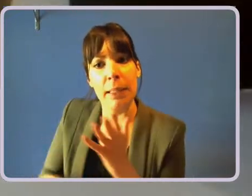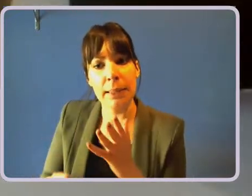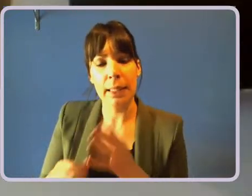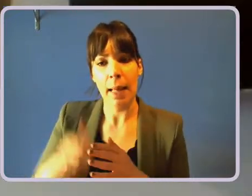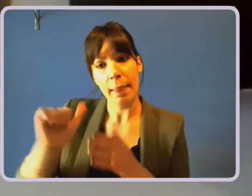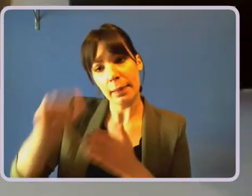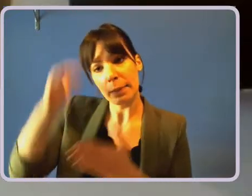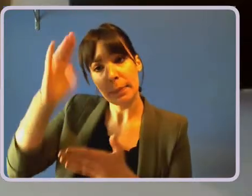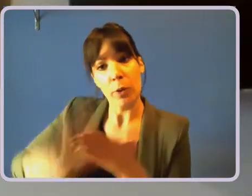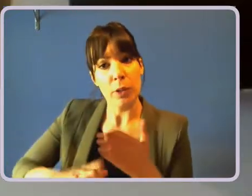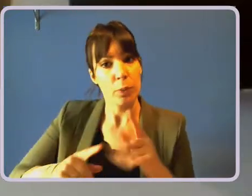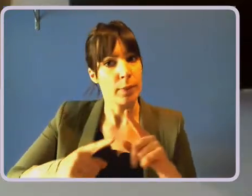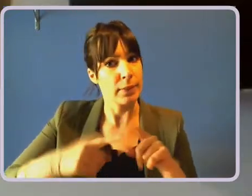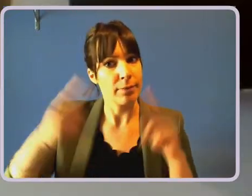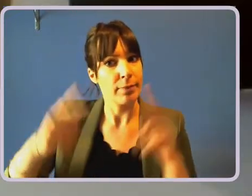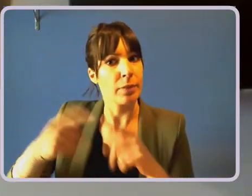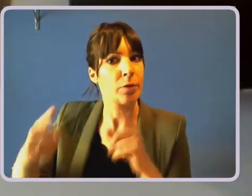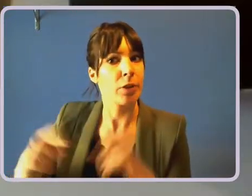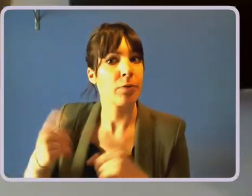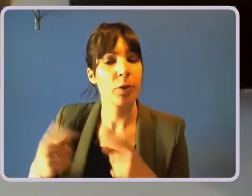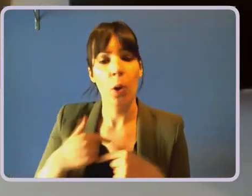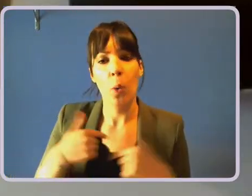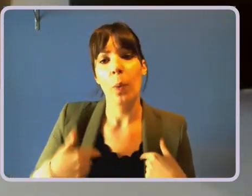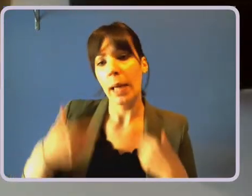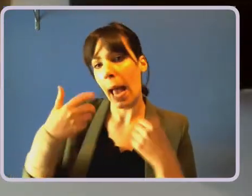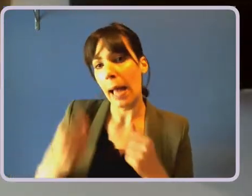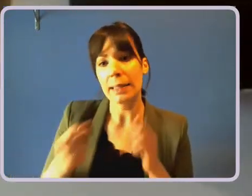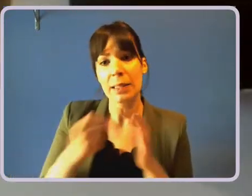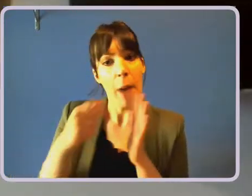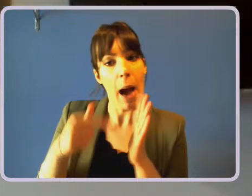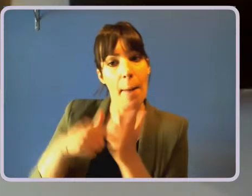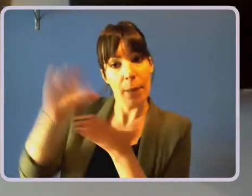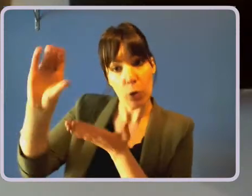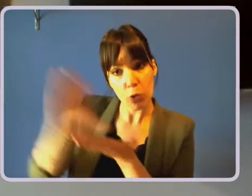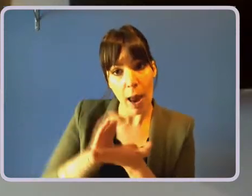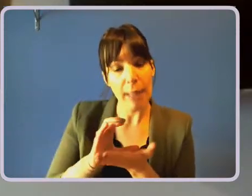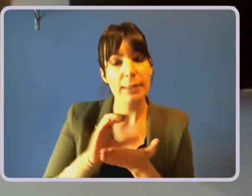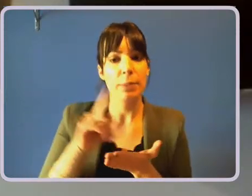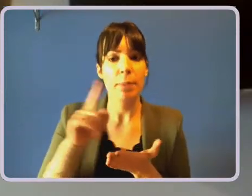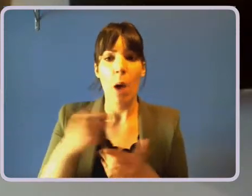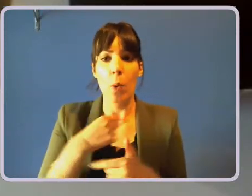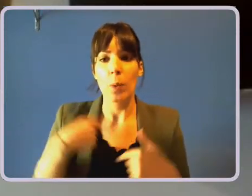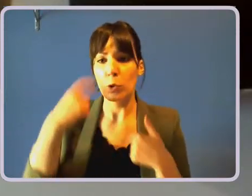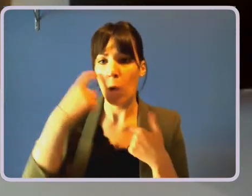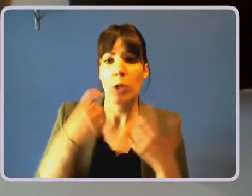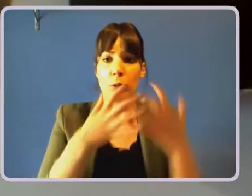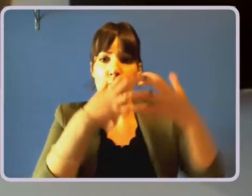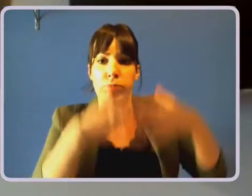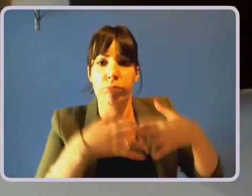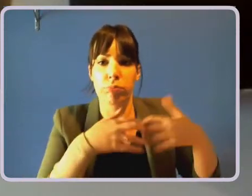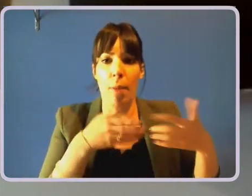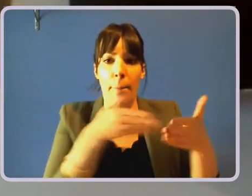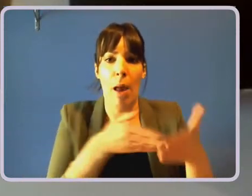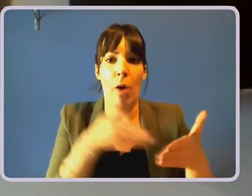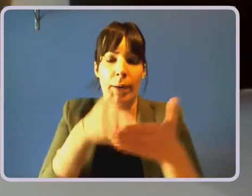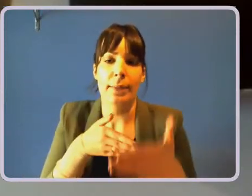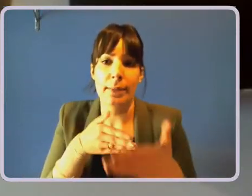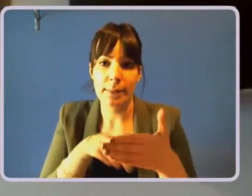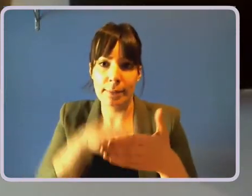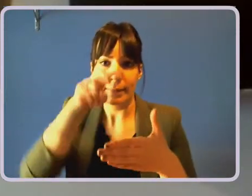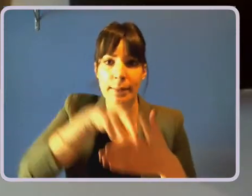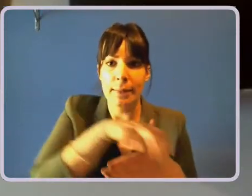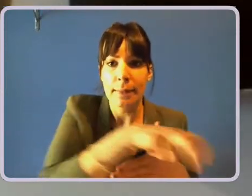From departmental grants to breaking down the barriers to accommodation, as my colleague Denise had mentioned